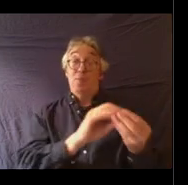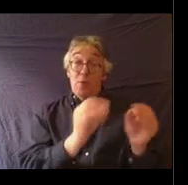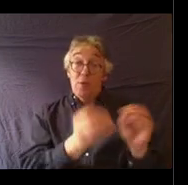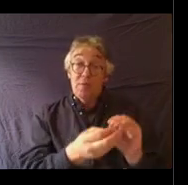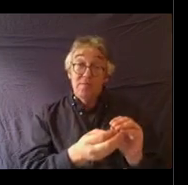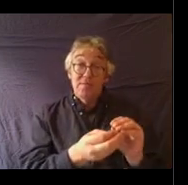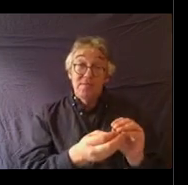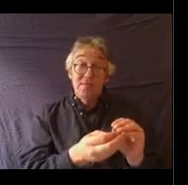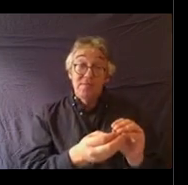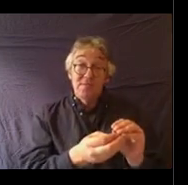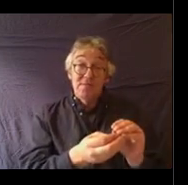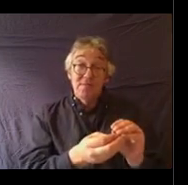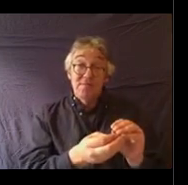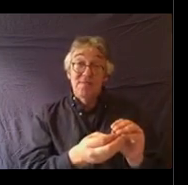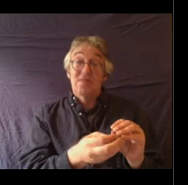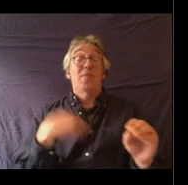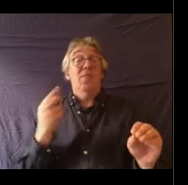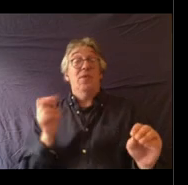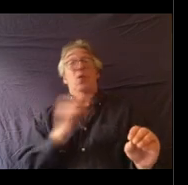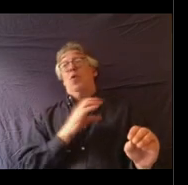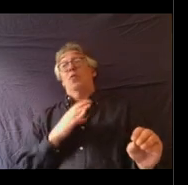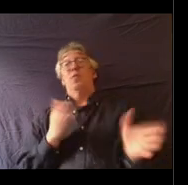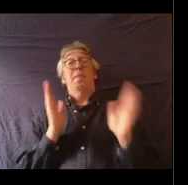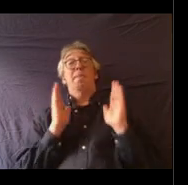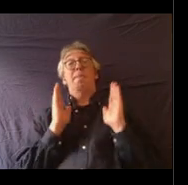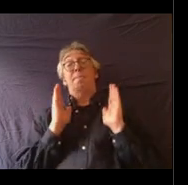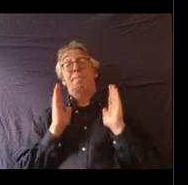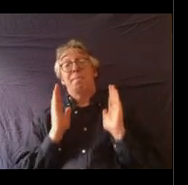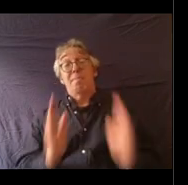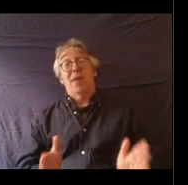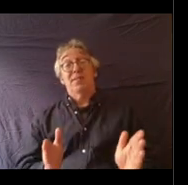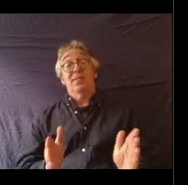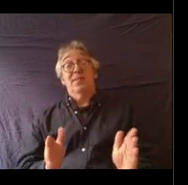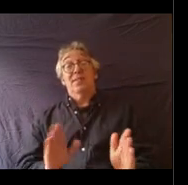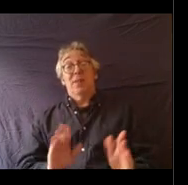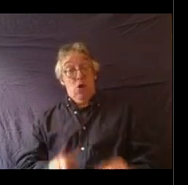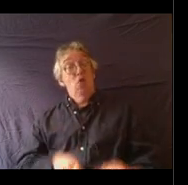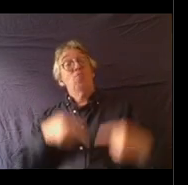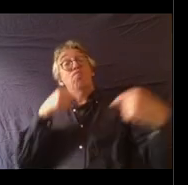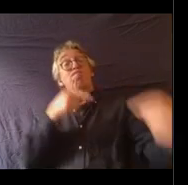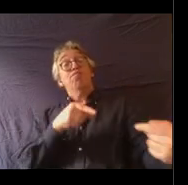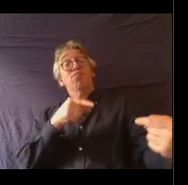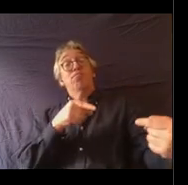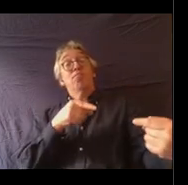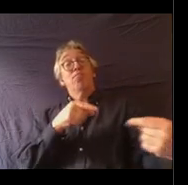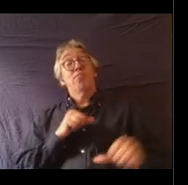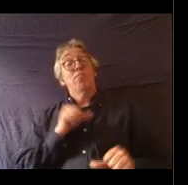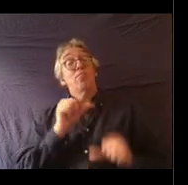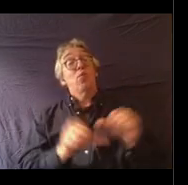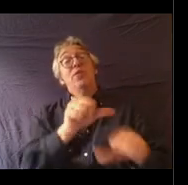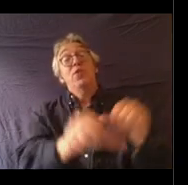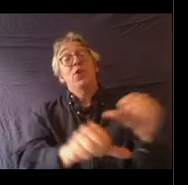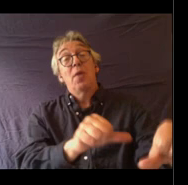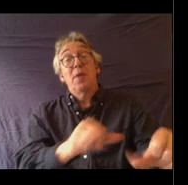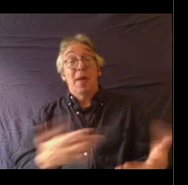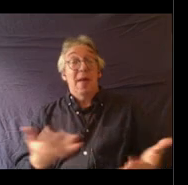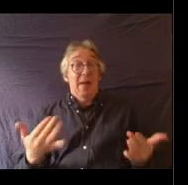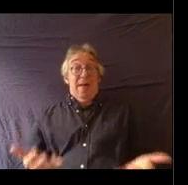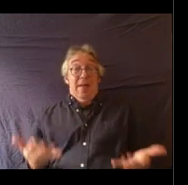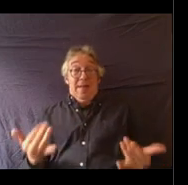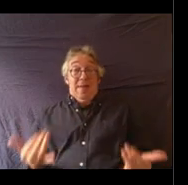it's our duty to start infringement procedures. But at this this stage, I can't really say,